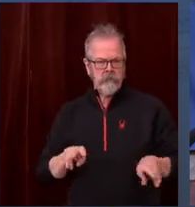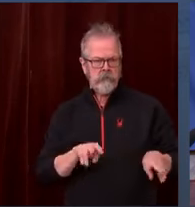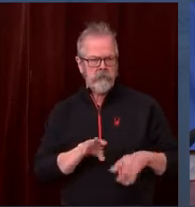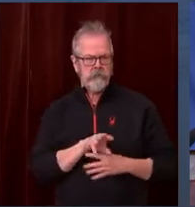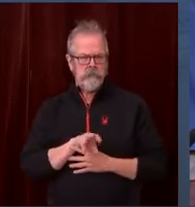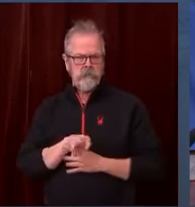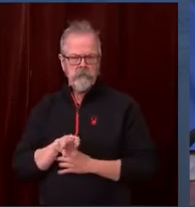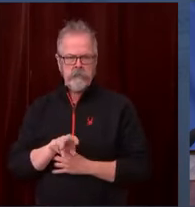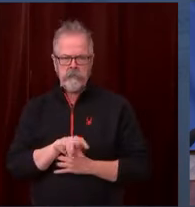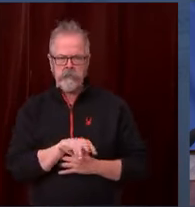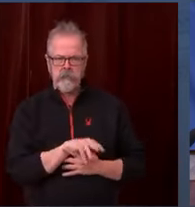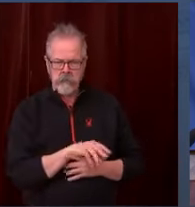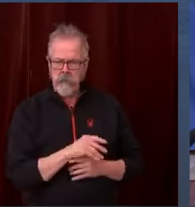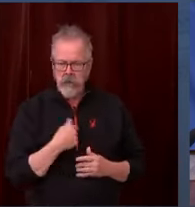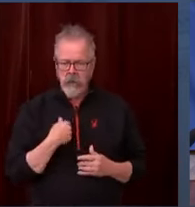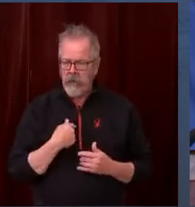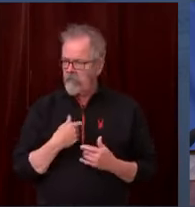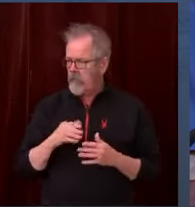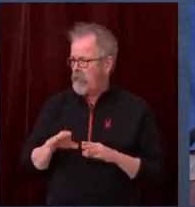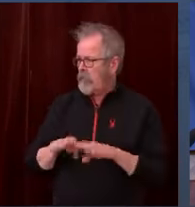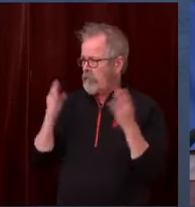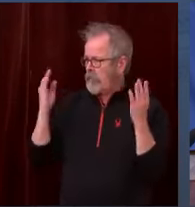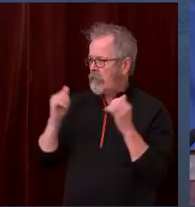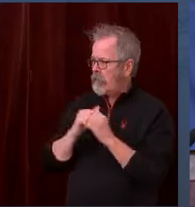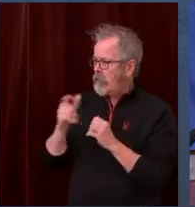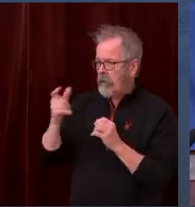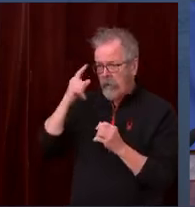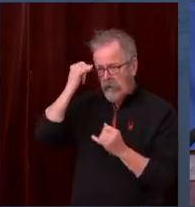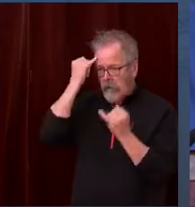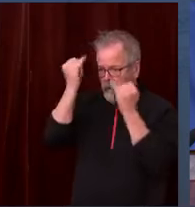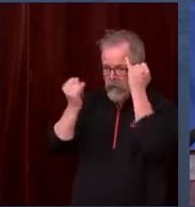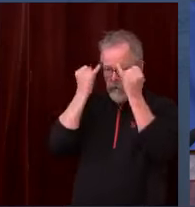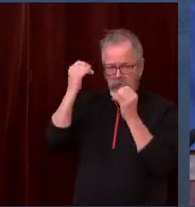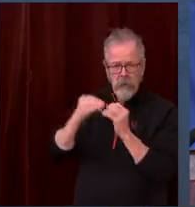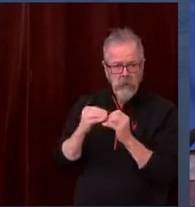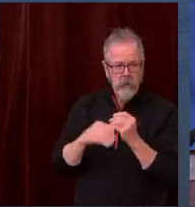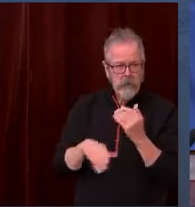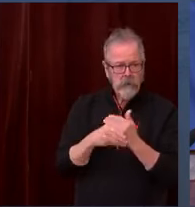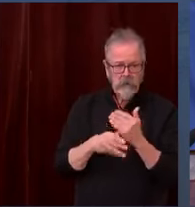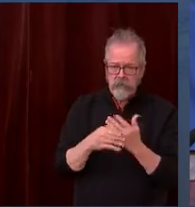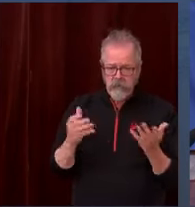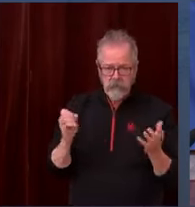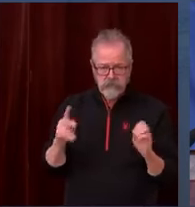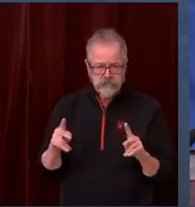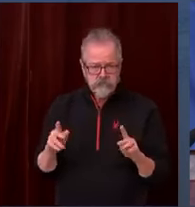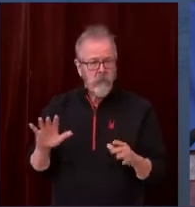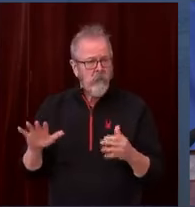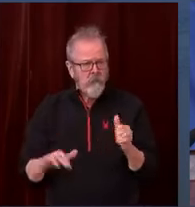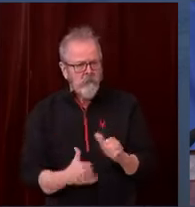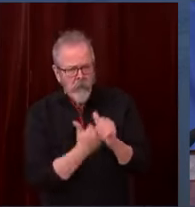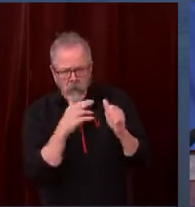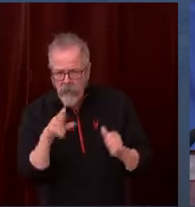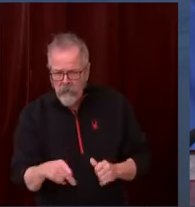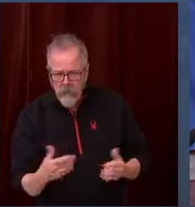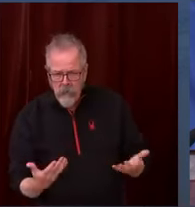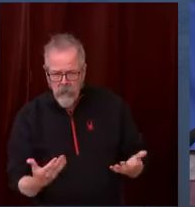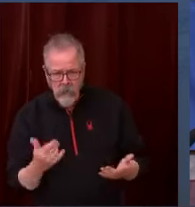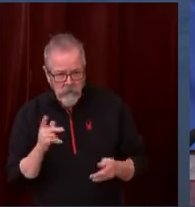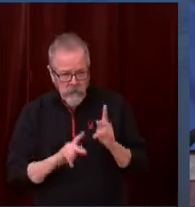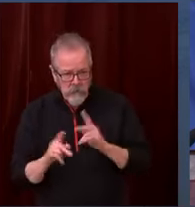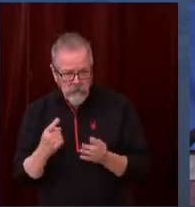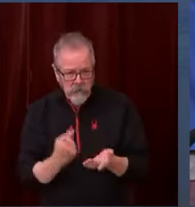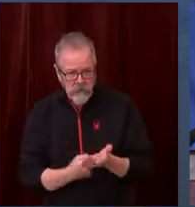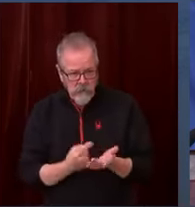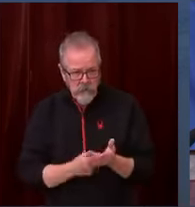ideas, are those just conversations at this point? Are those conversations even happening in your office? I haven't had one today. I